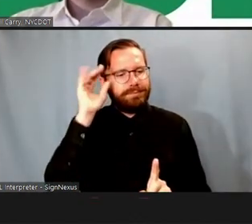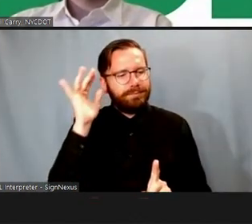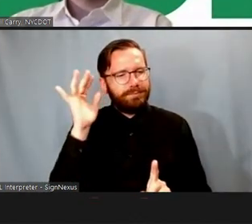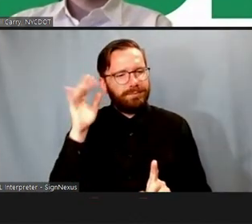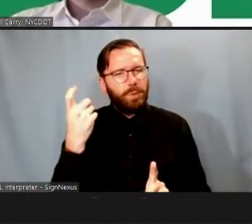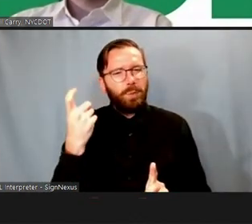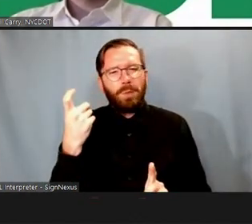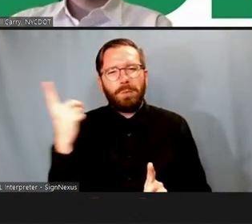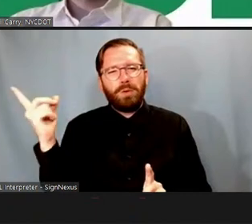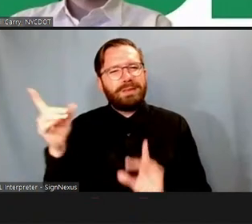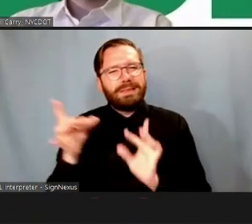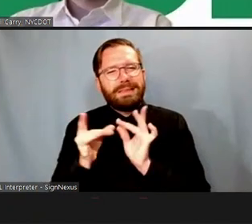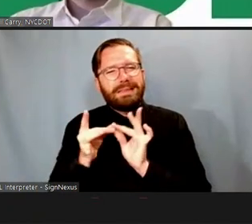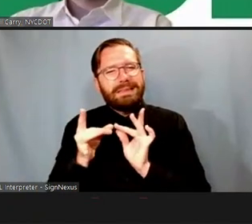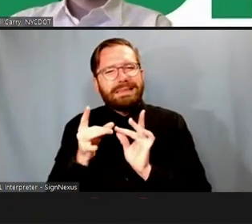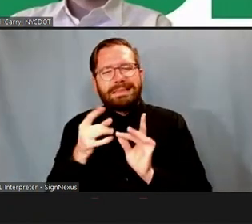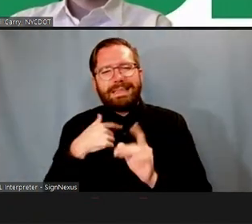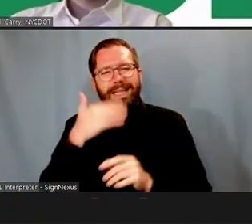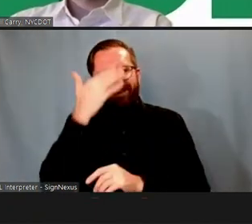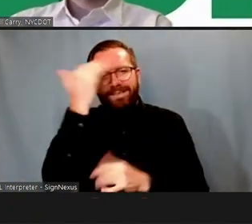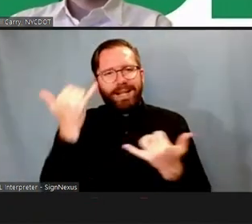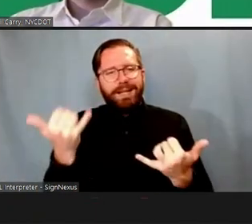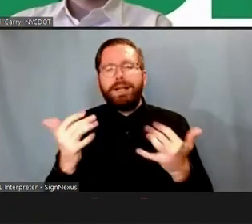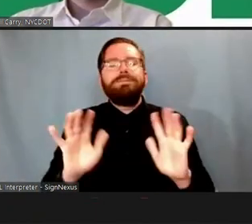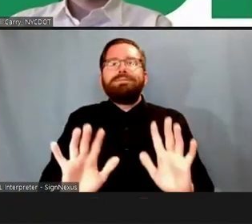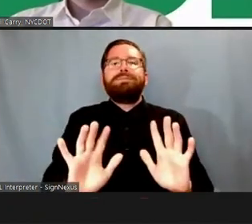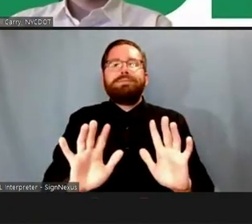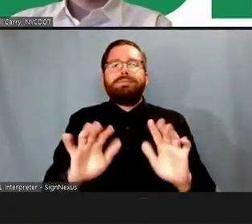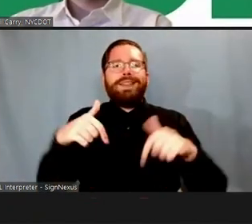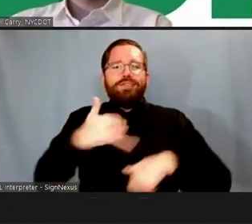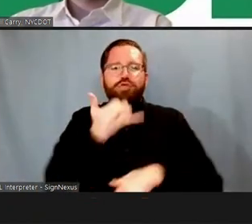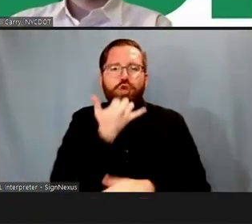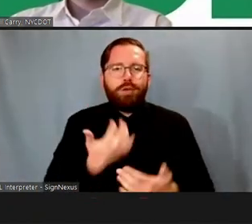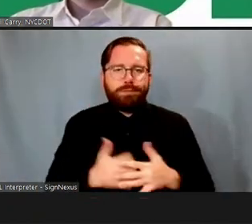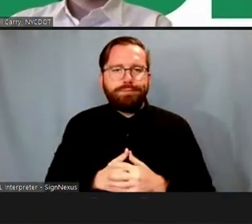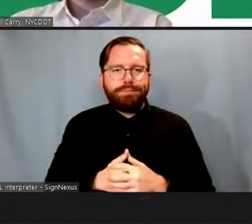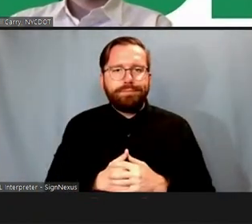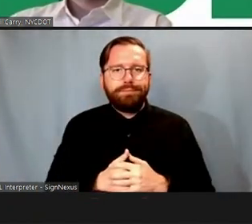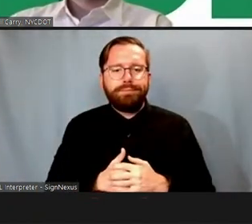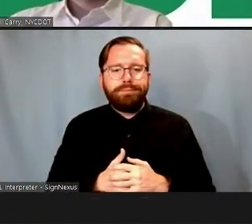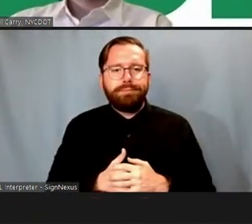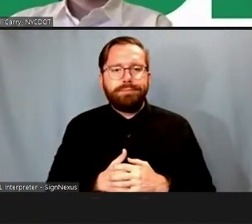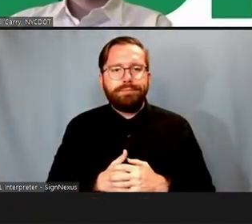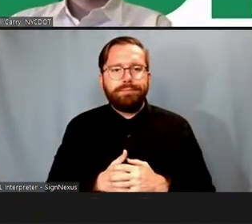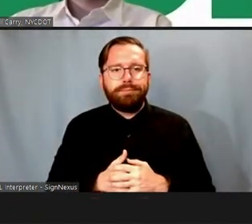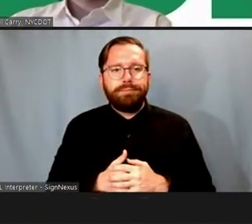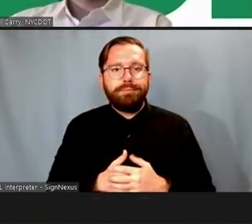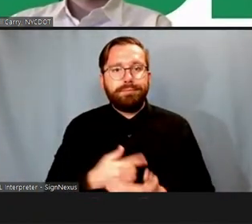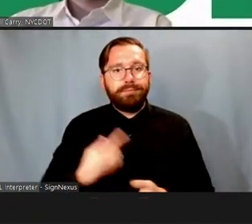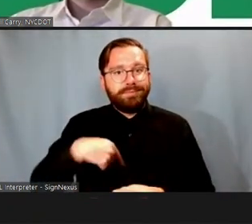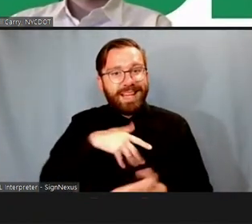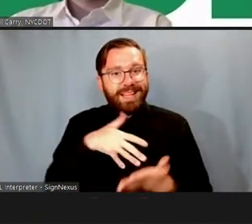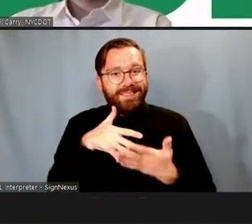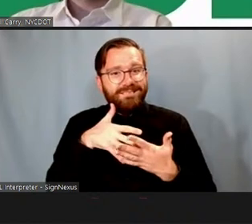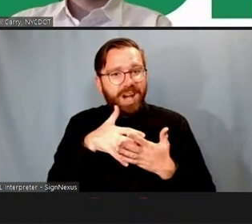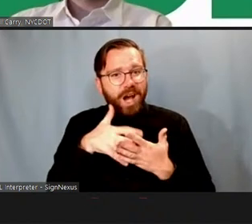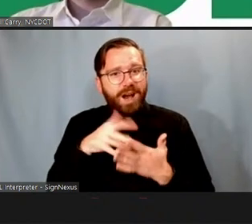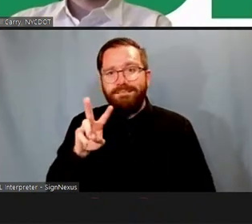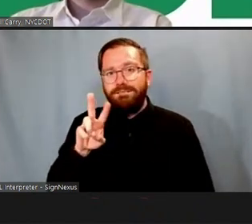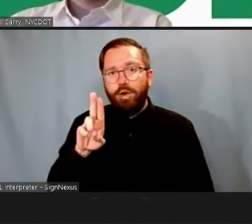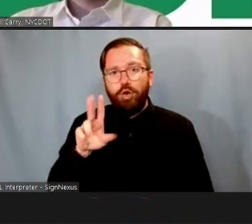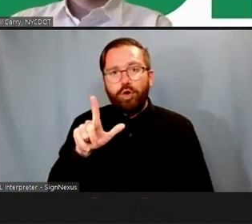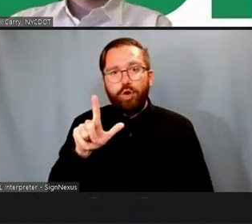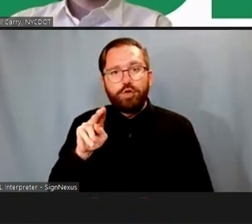said i can't think of it right now but you know this is wrong and those of us vulnerable new yorkers that are